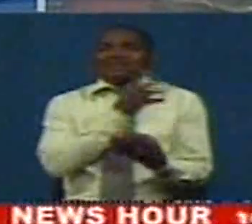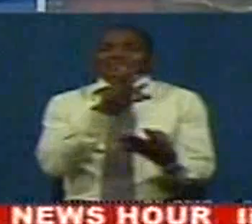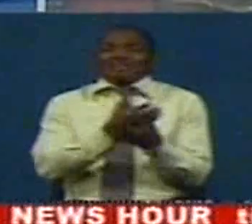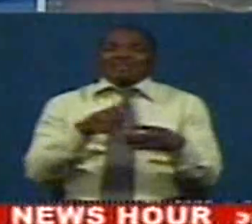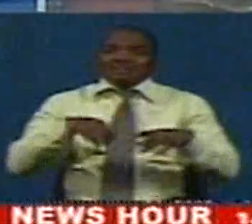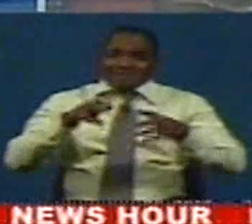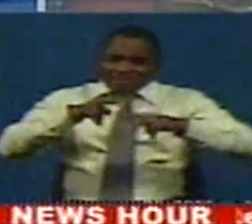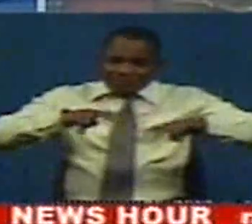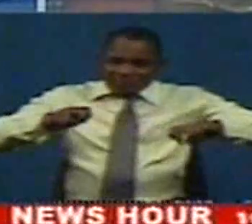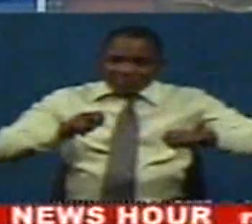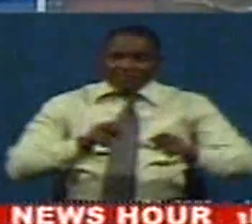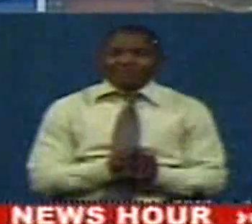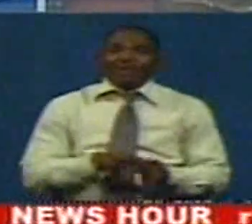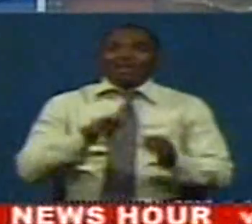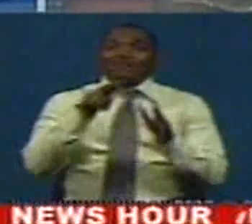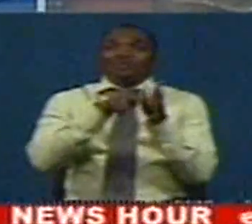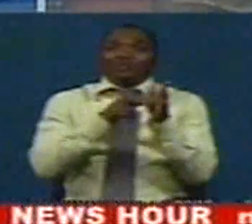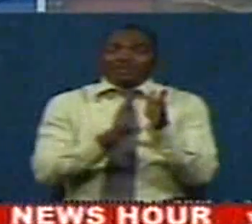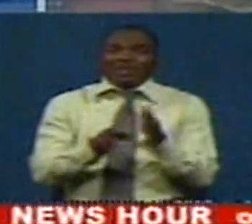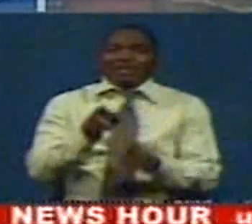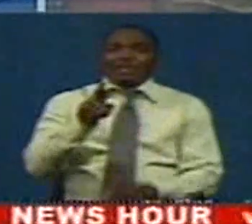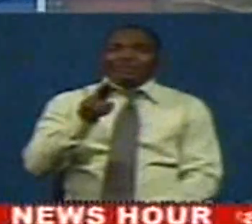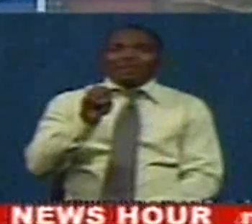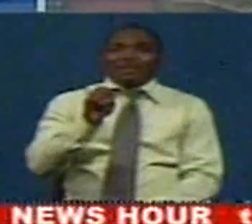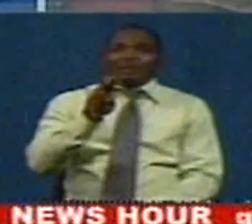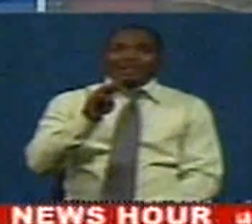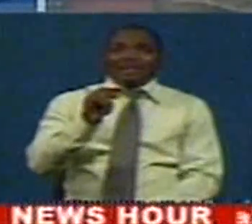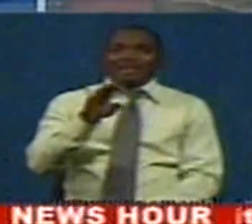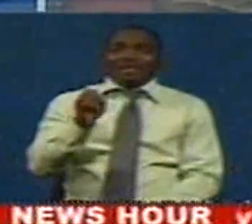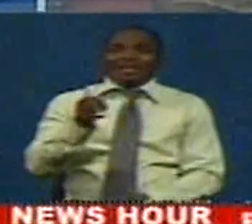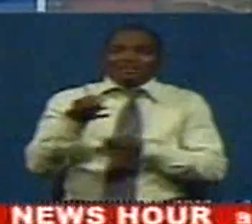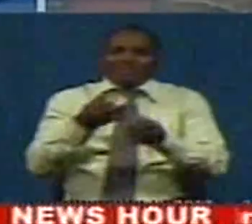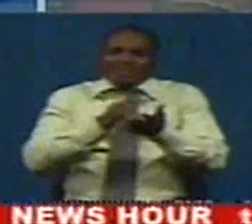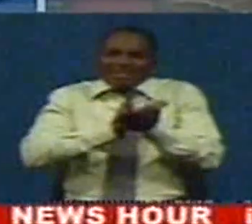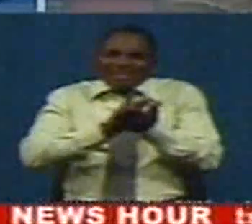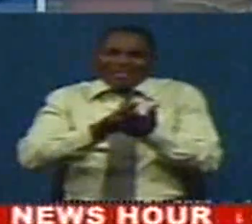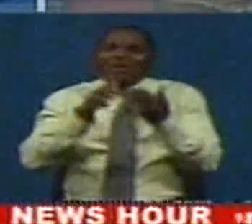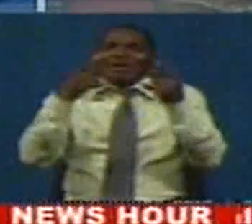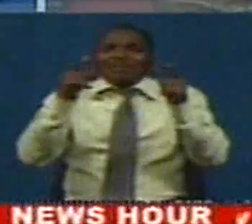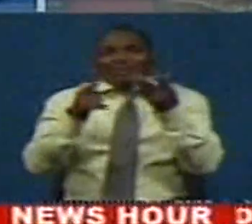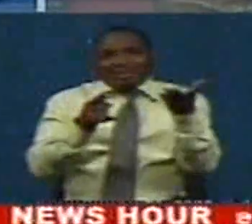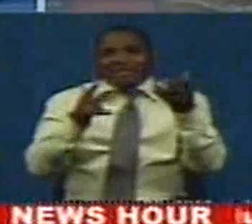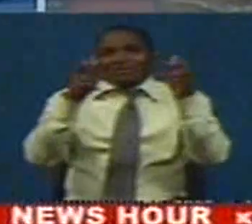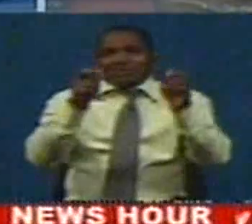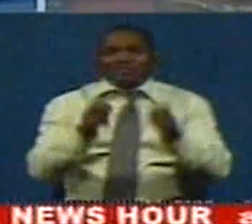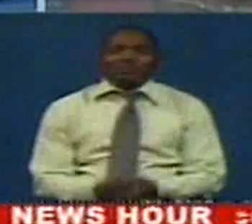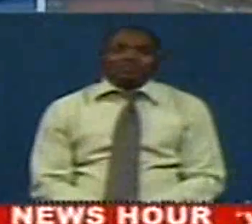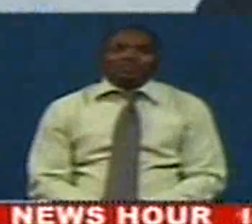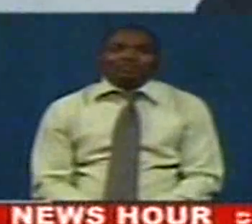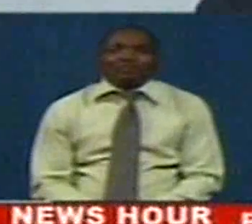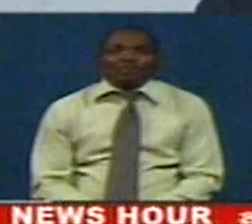continue. Our reporter Rebecca Iwua brought us live updates in the morning.